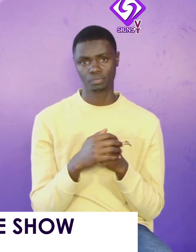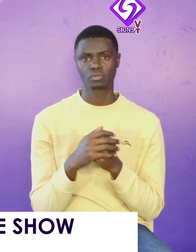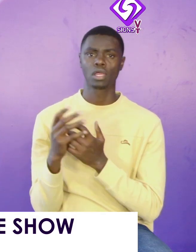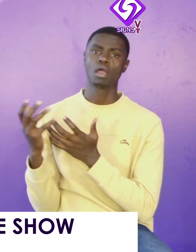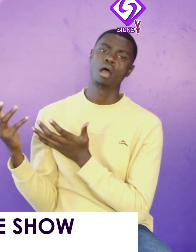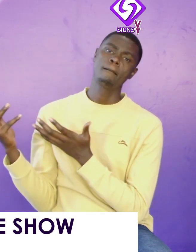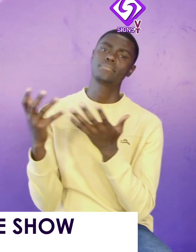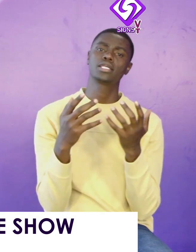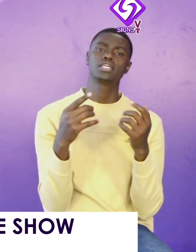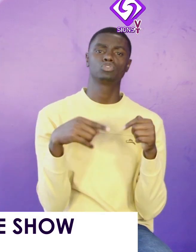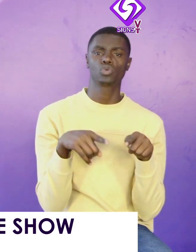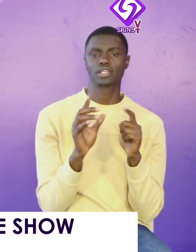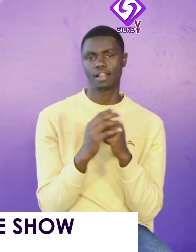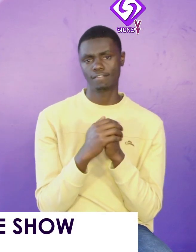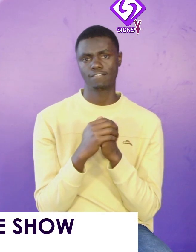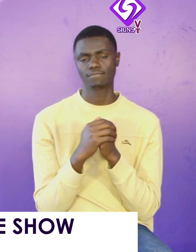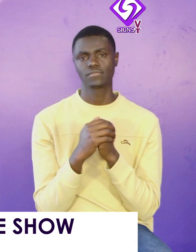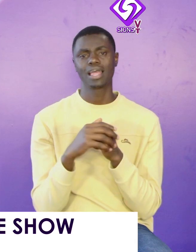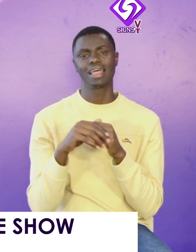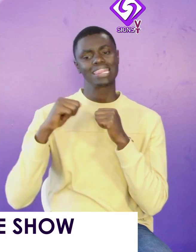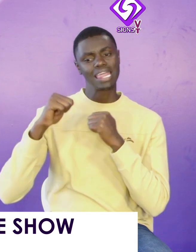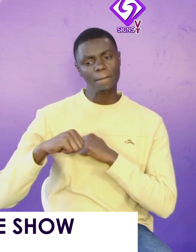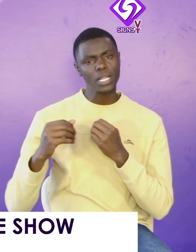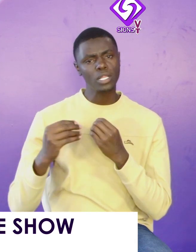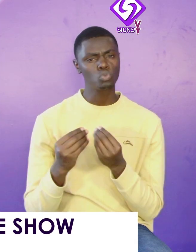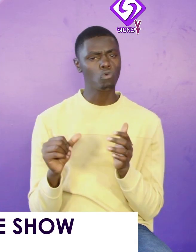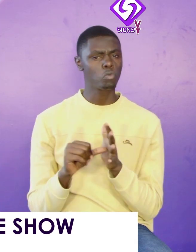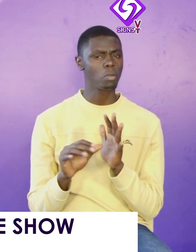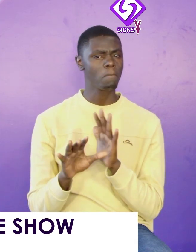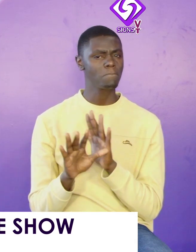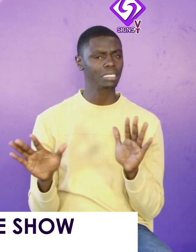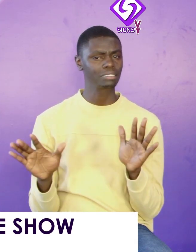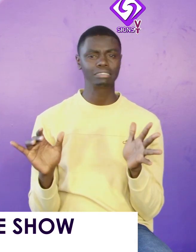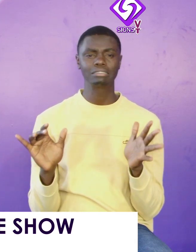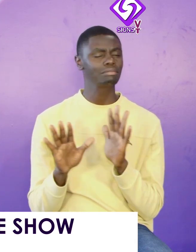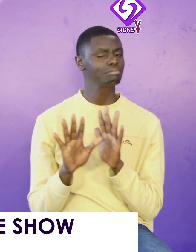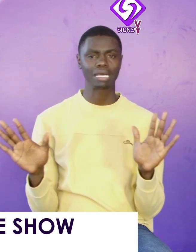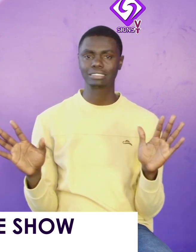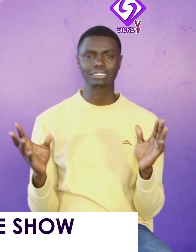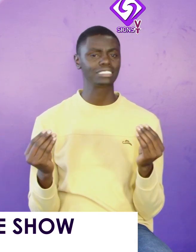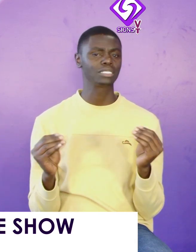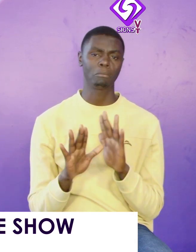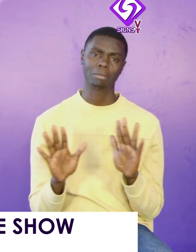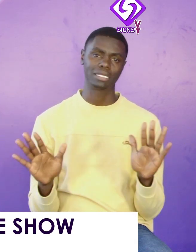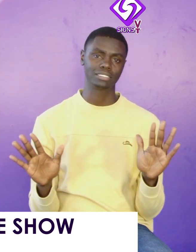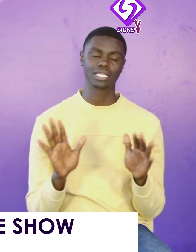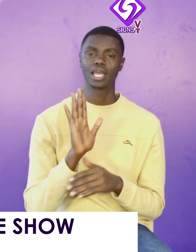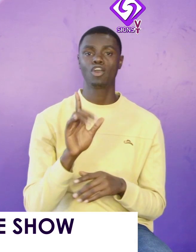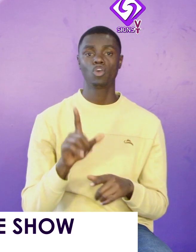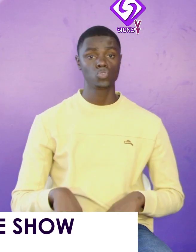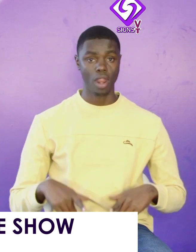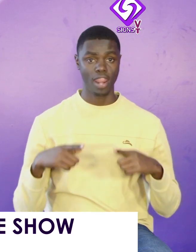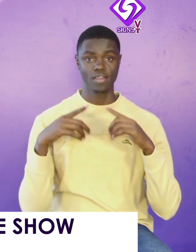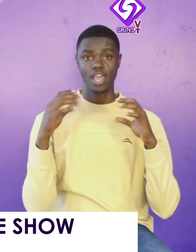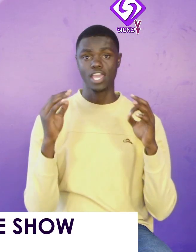it to yourself. Just the ability to solve problems, that's how simple it is. You're wise. If you